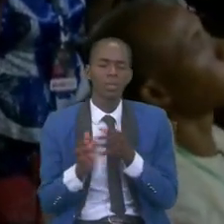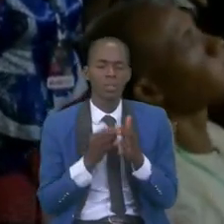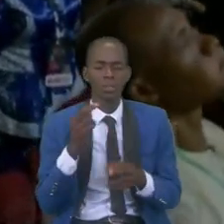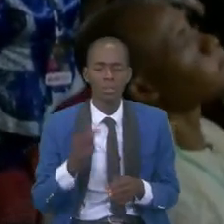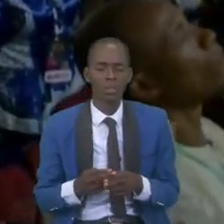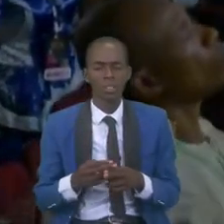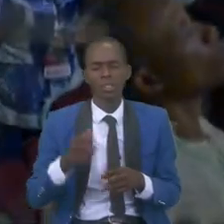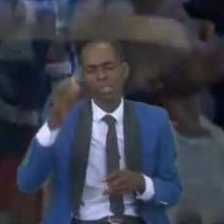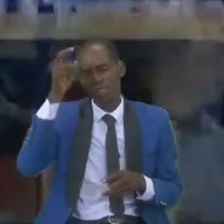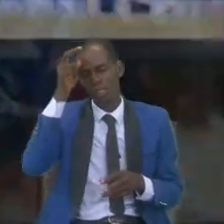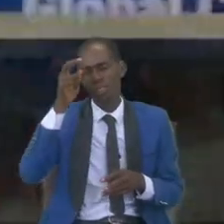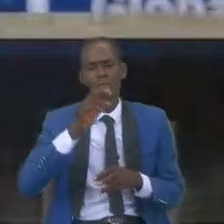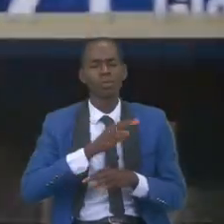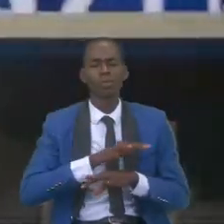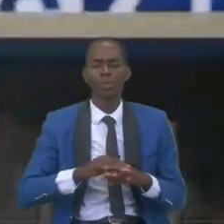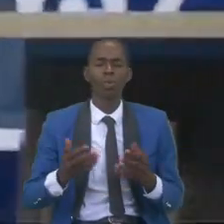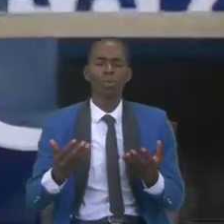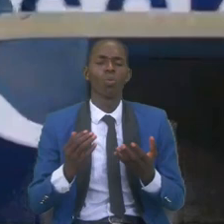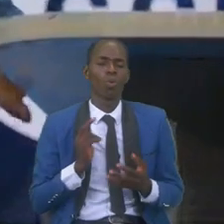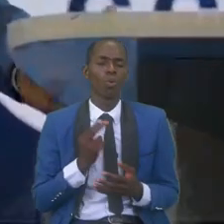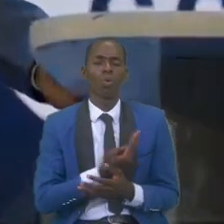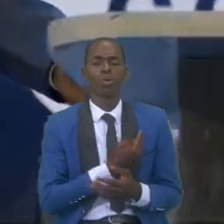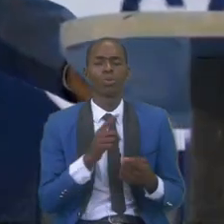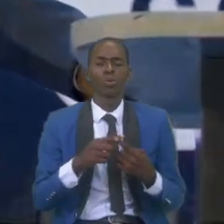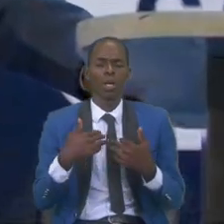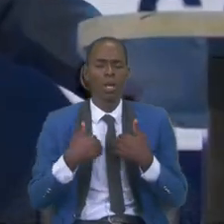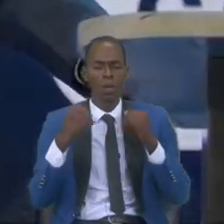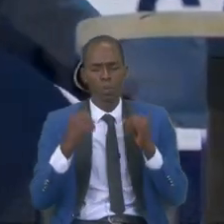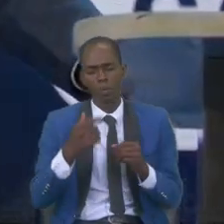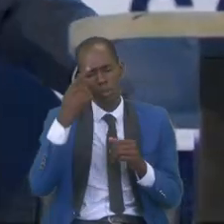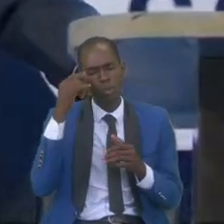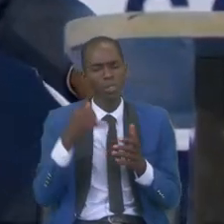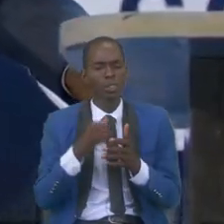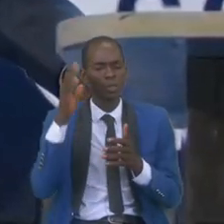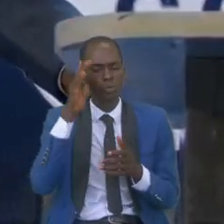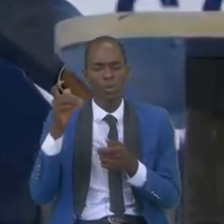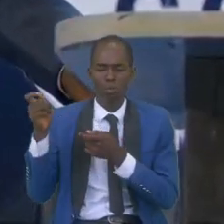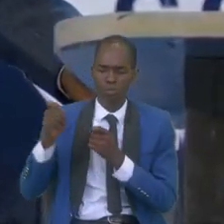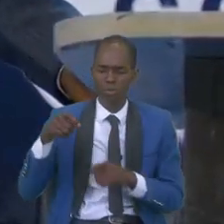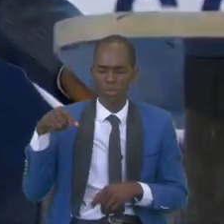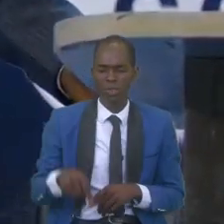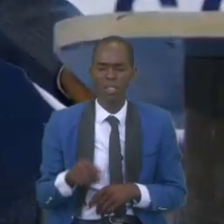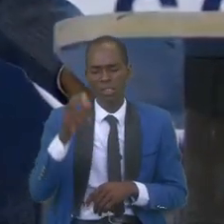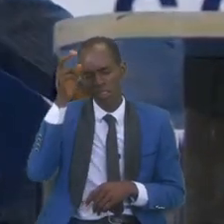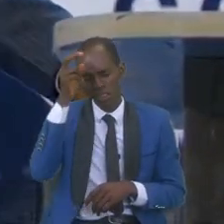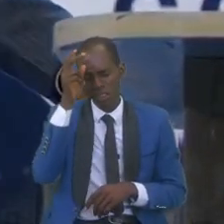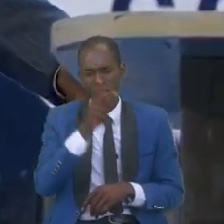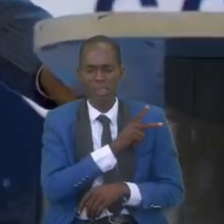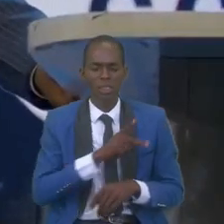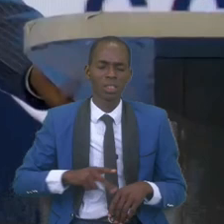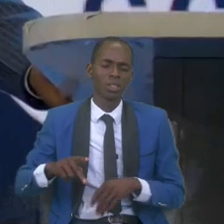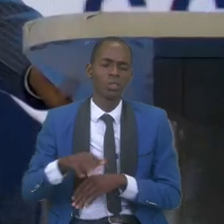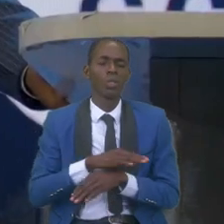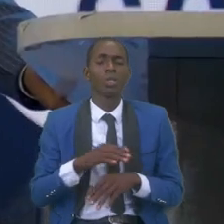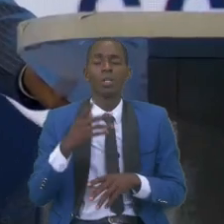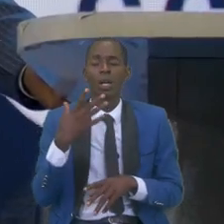Satan doesn't want us to have power because it will hurt his kingdom. And the people who are for Satan, they don't